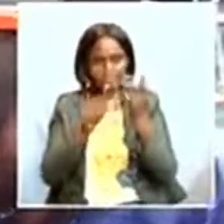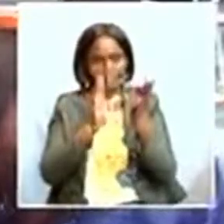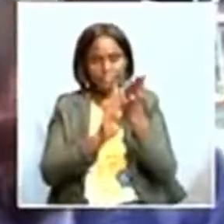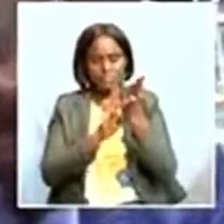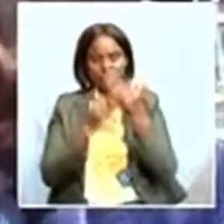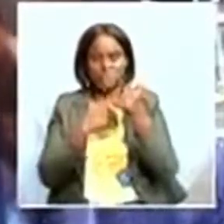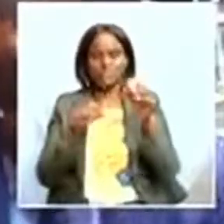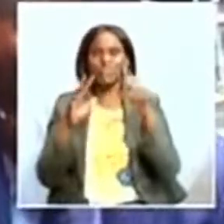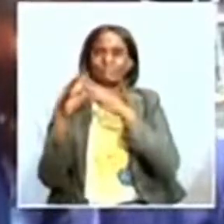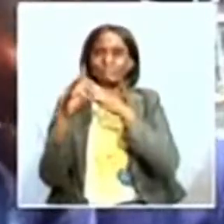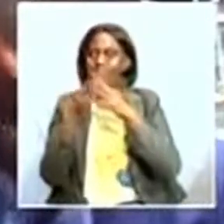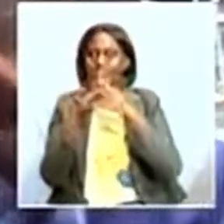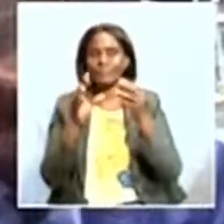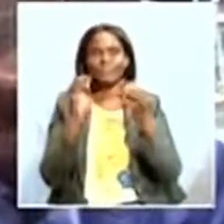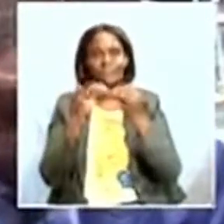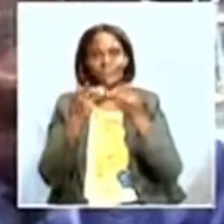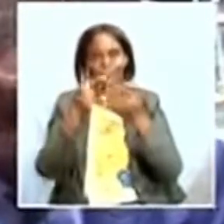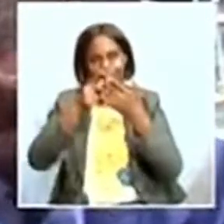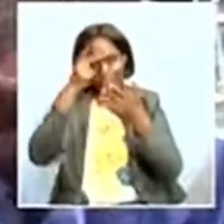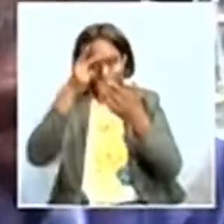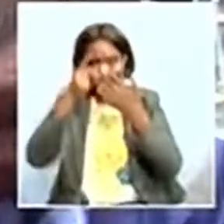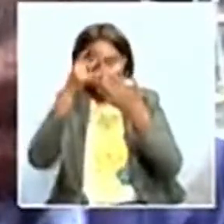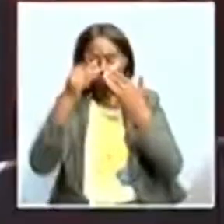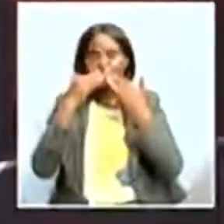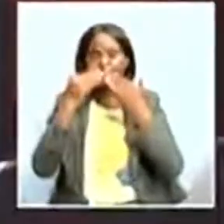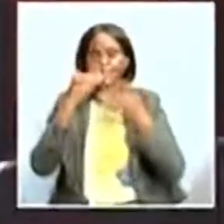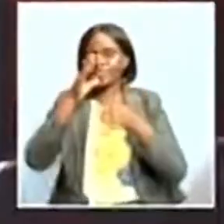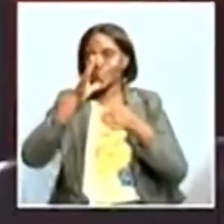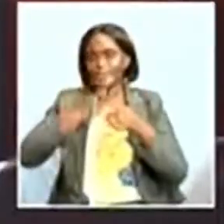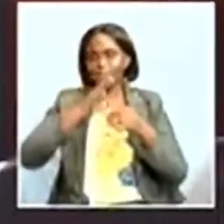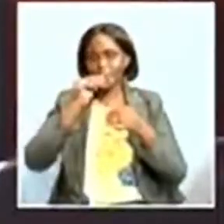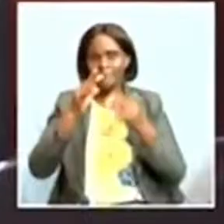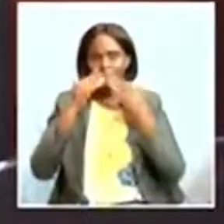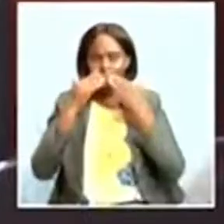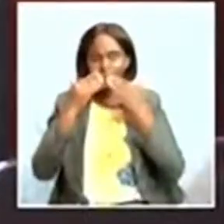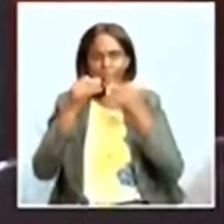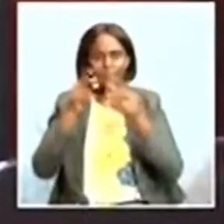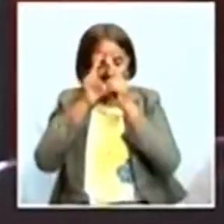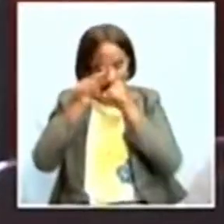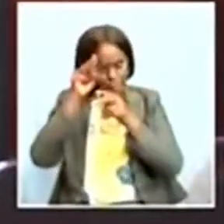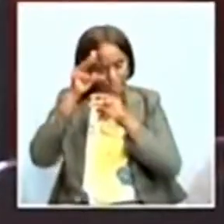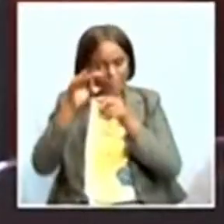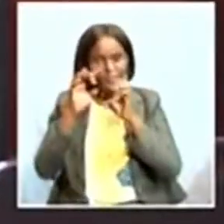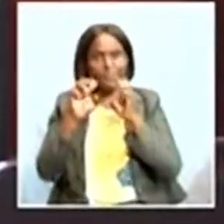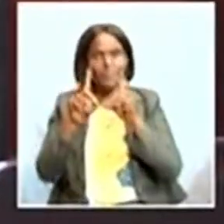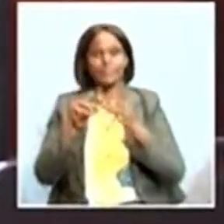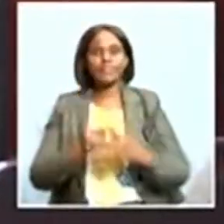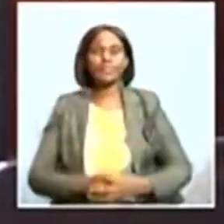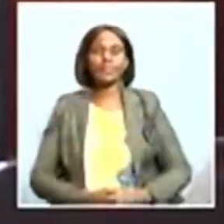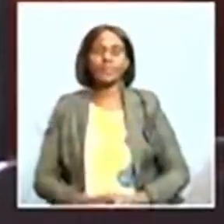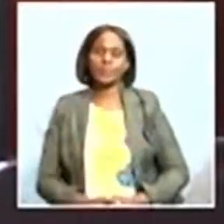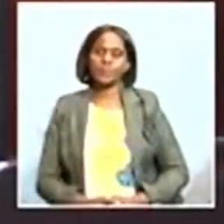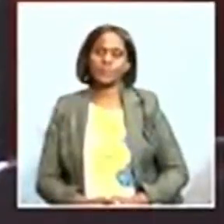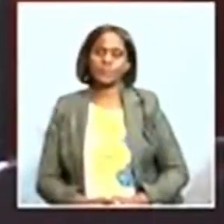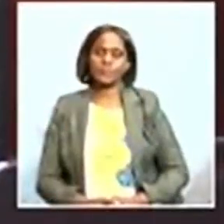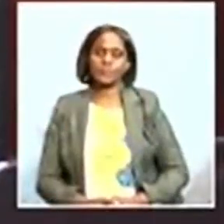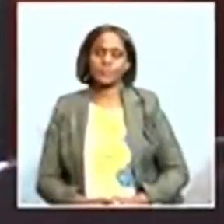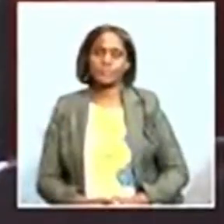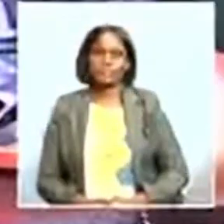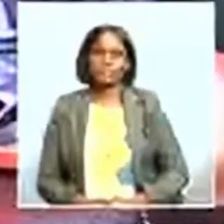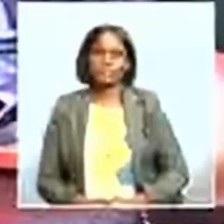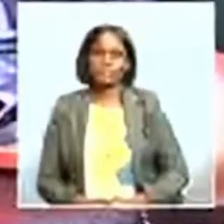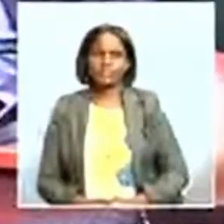now over-enrolled. Madam Speaker, I thank you. Thank you. The Honorable Minister of Education.